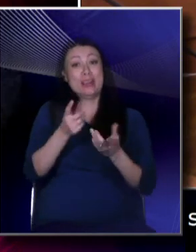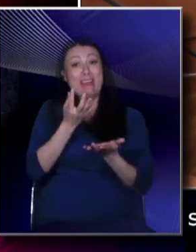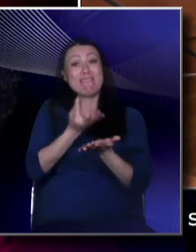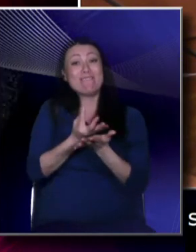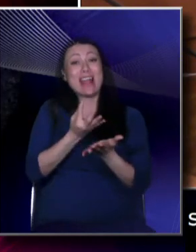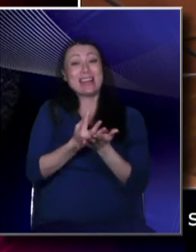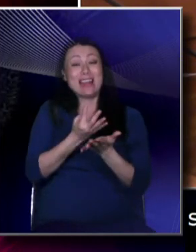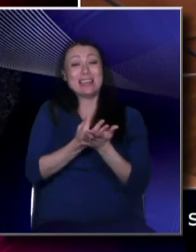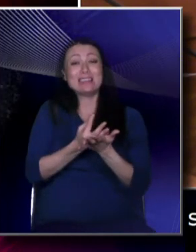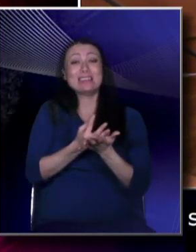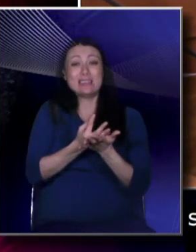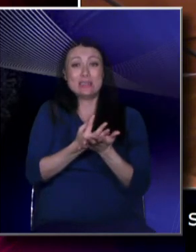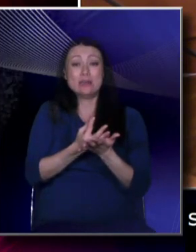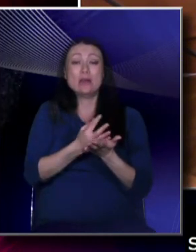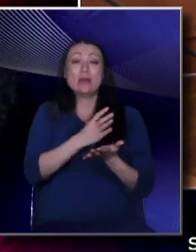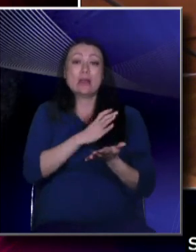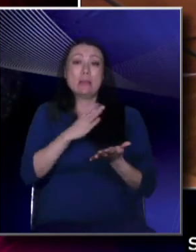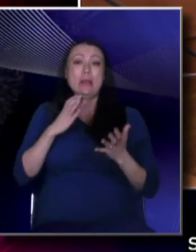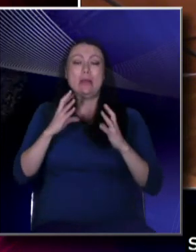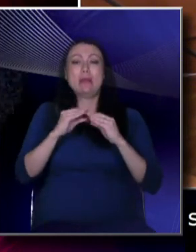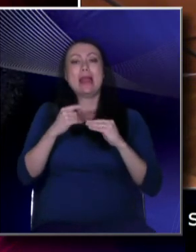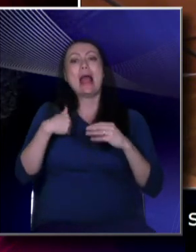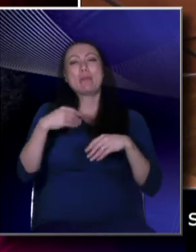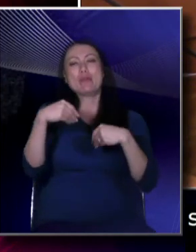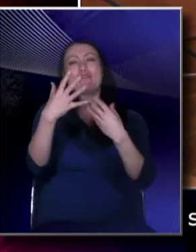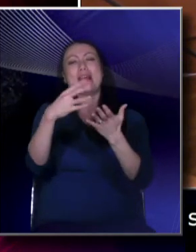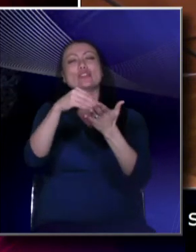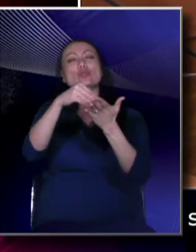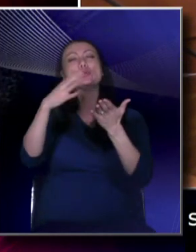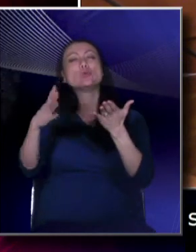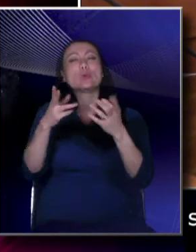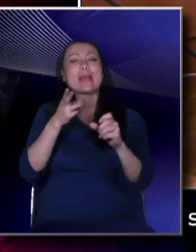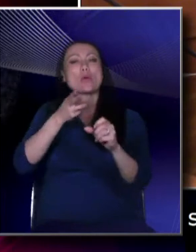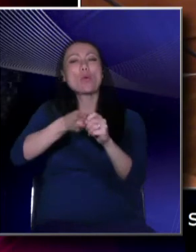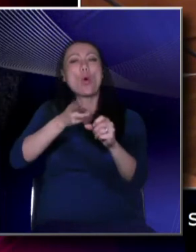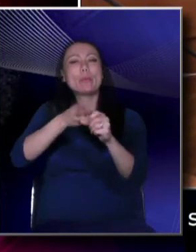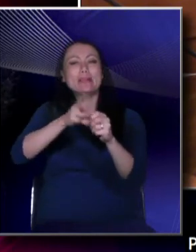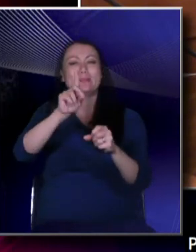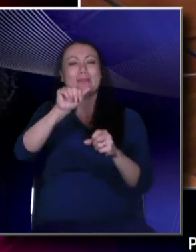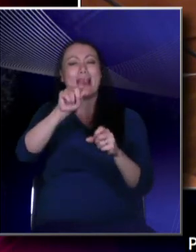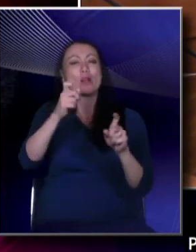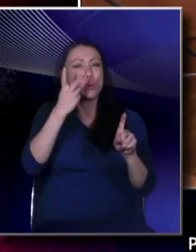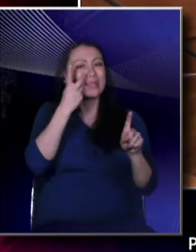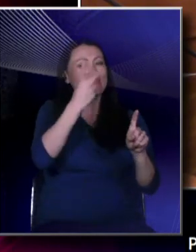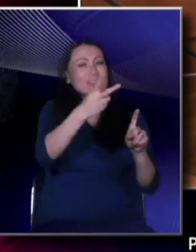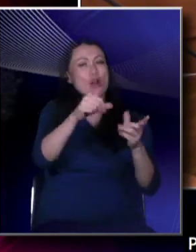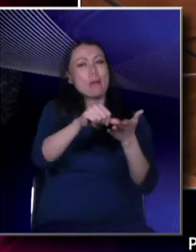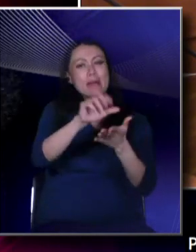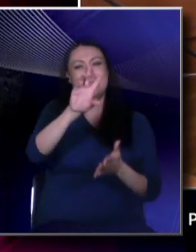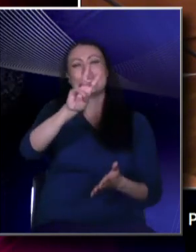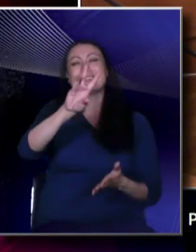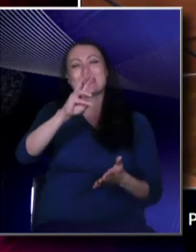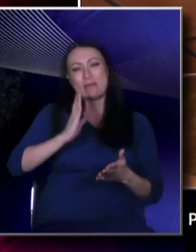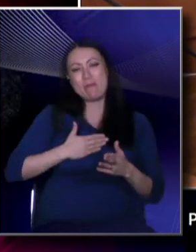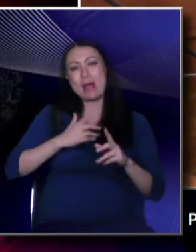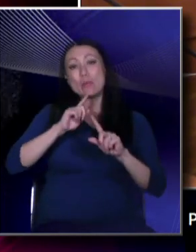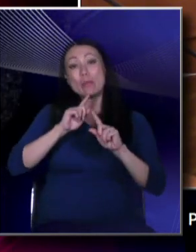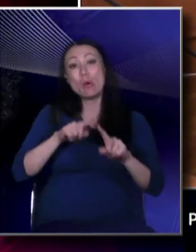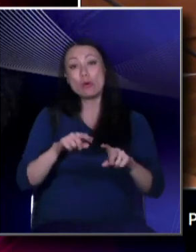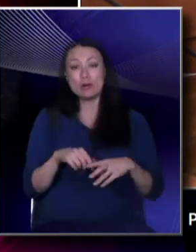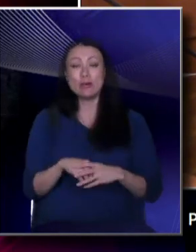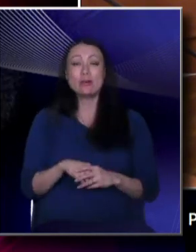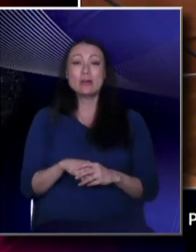provide student enrollment data, and you can also see that on page 6 of the report that was submitted. And